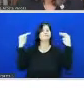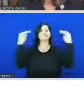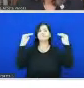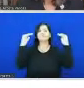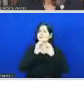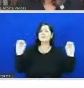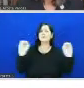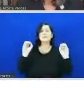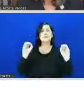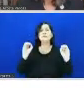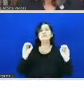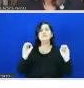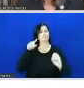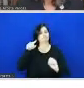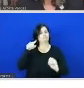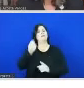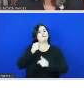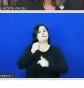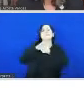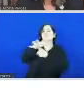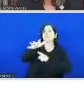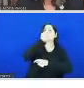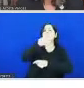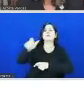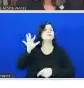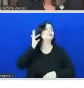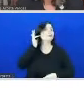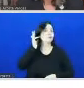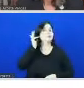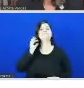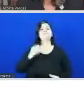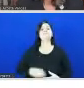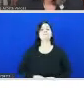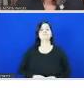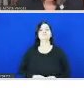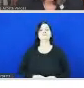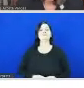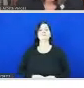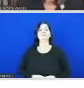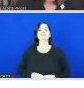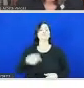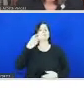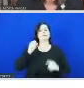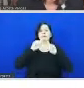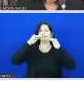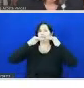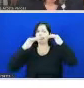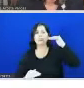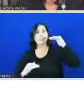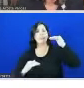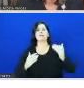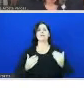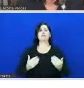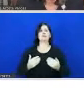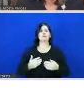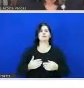protection and guarantees affect over 2.5 billion women and girls in multiple ways.